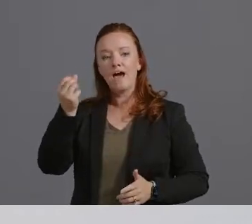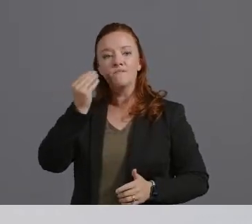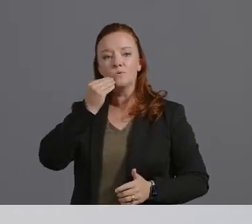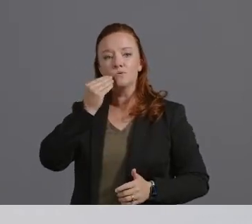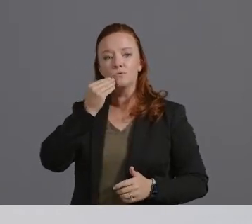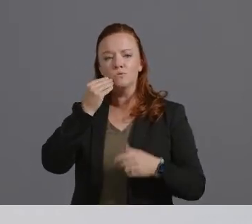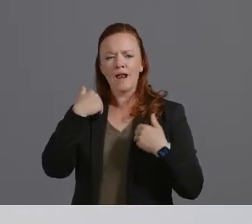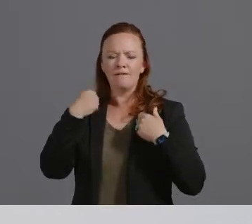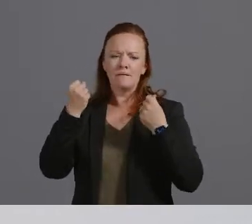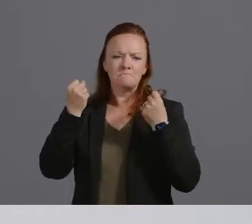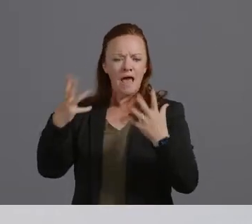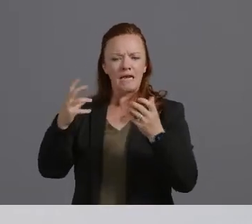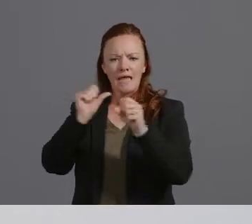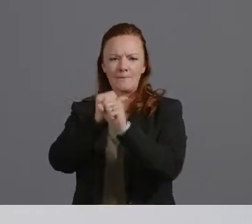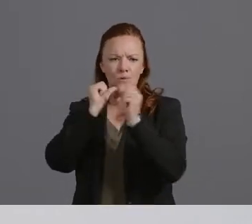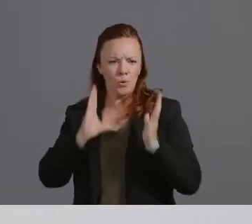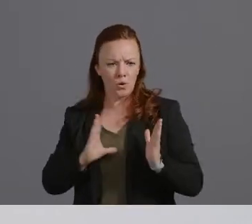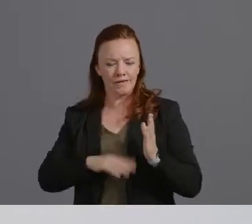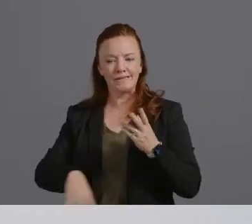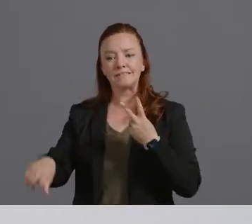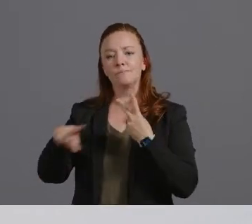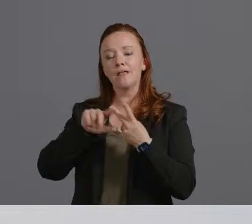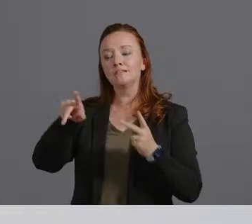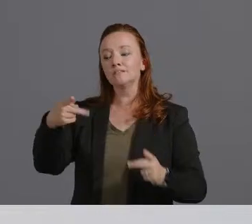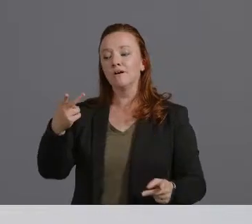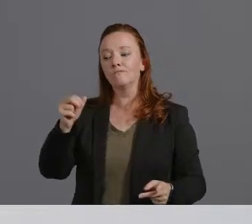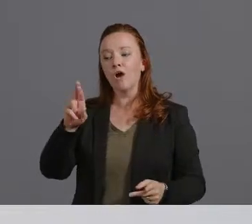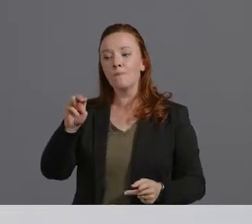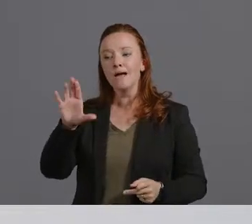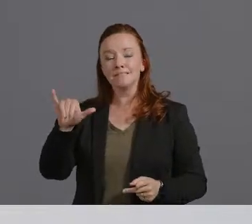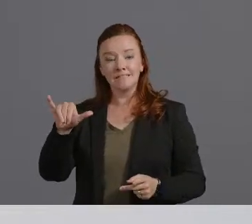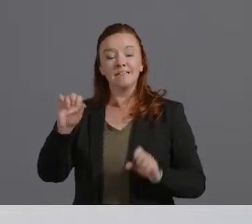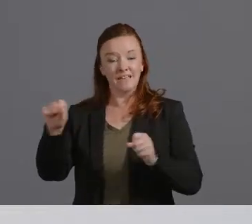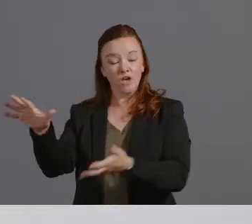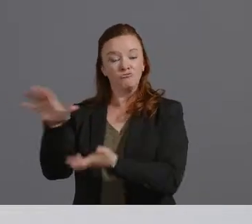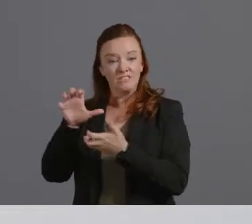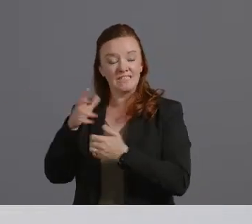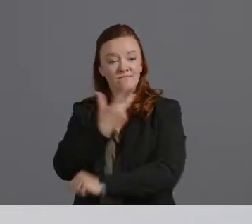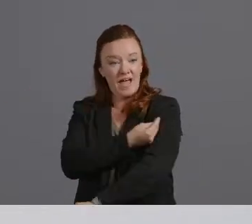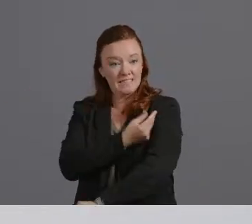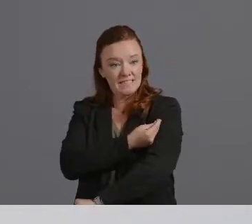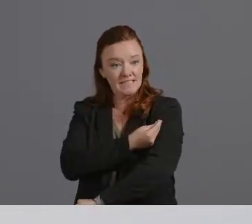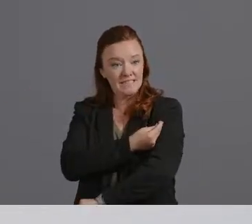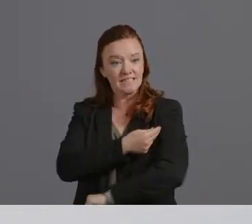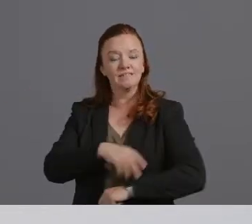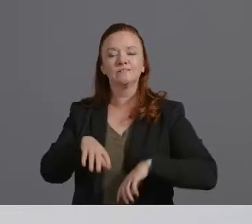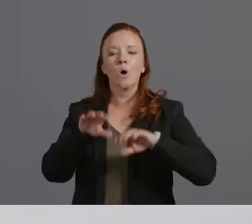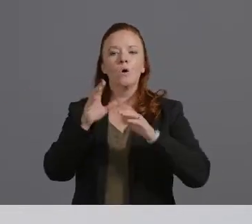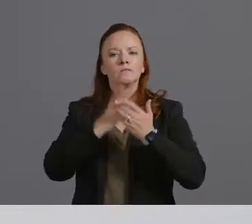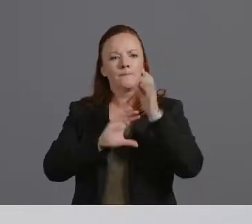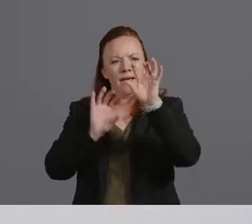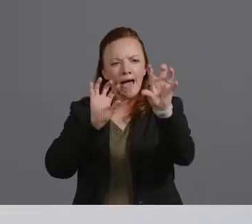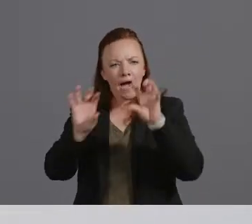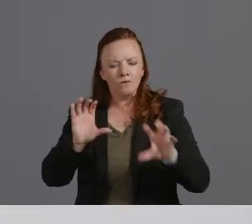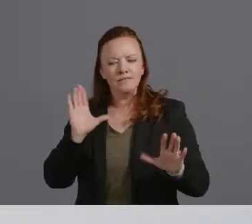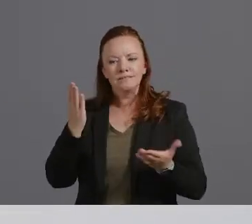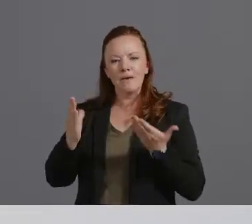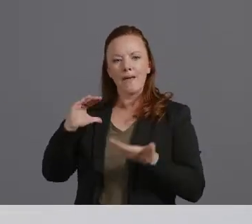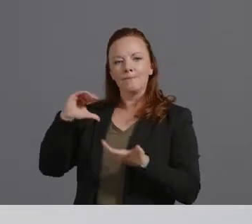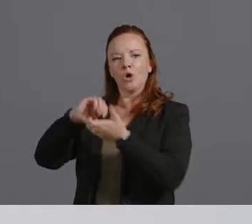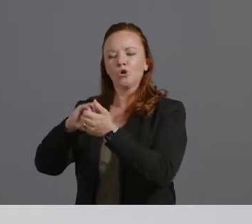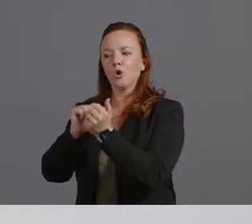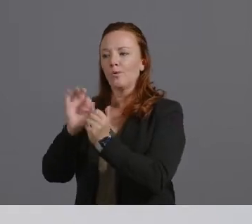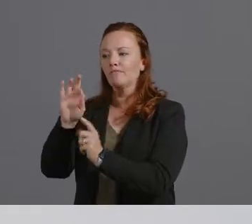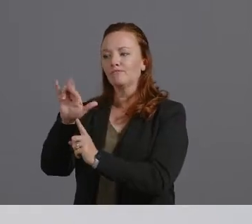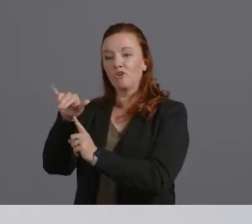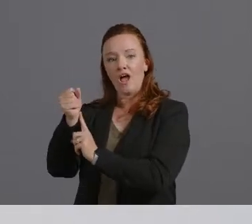store workers, but they also have a pharmacy and can receive vaccine. So Maricopa County and Pima County or other counties may work with Fry's to